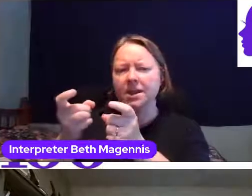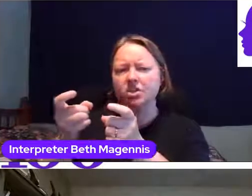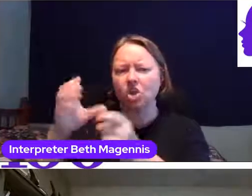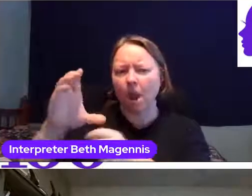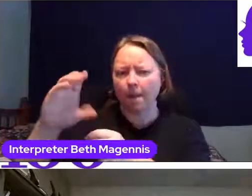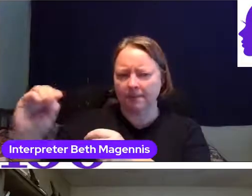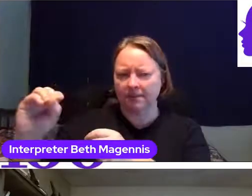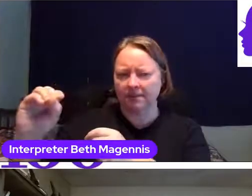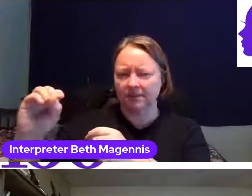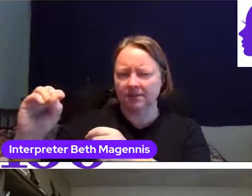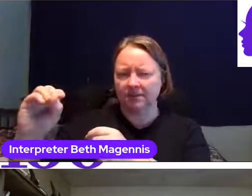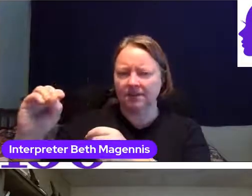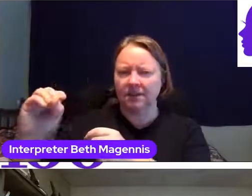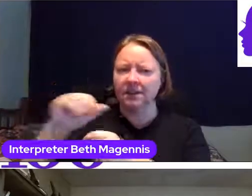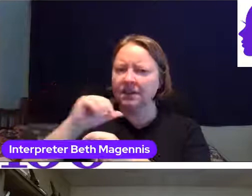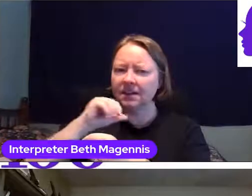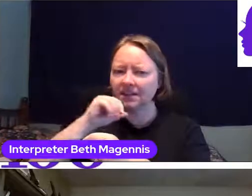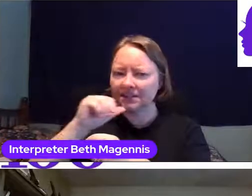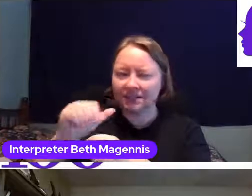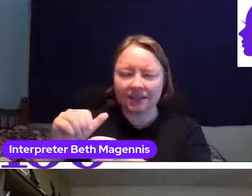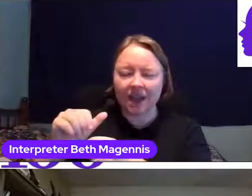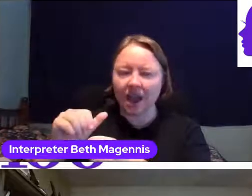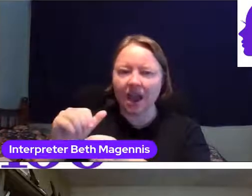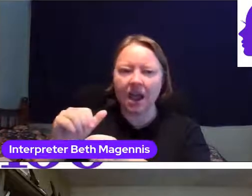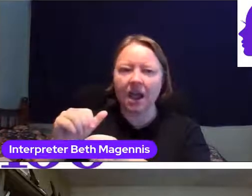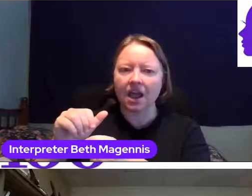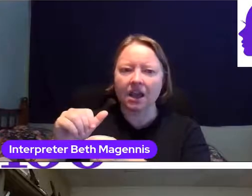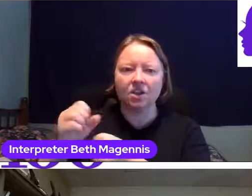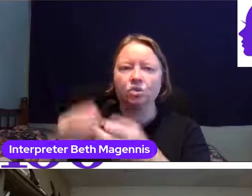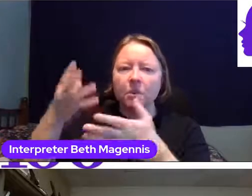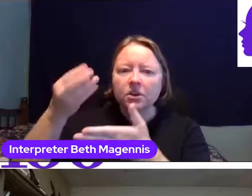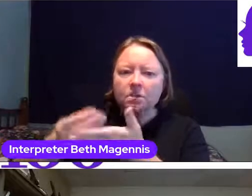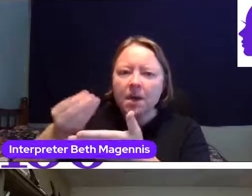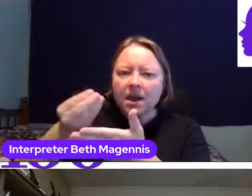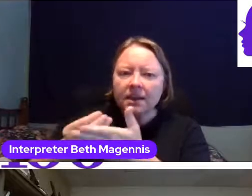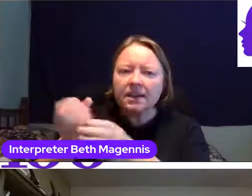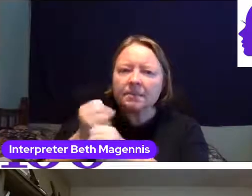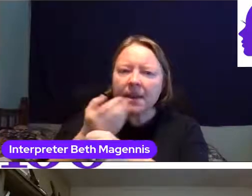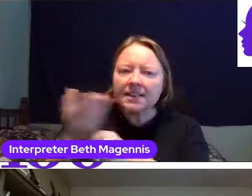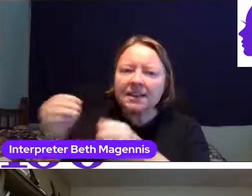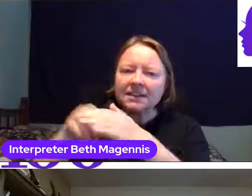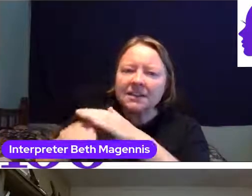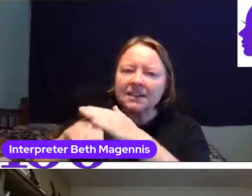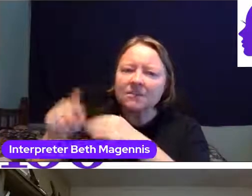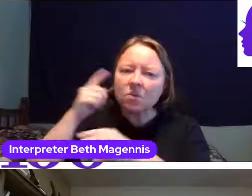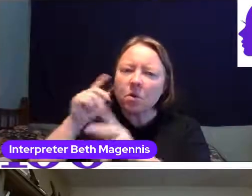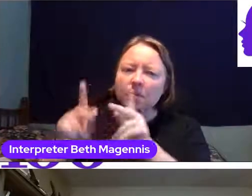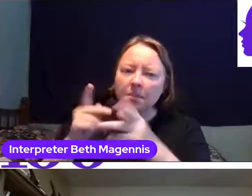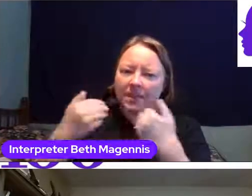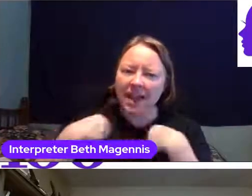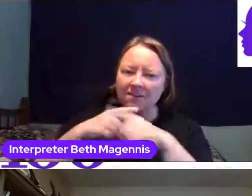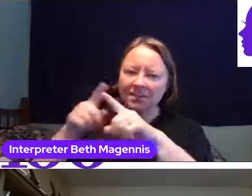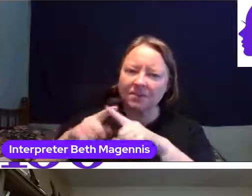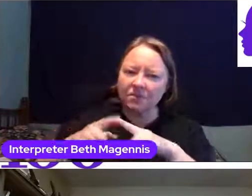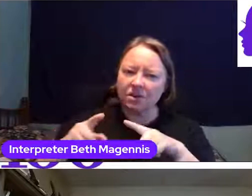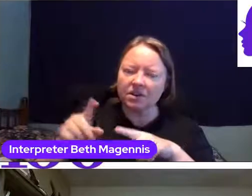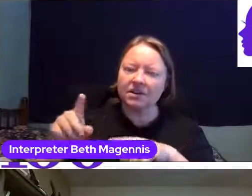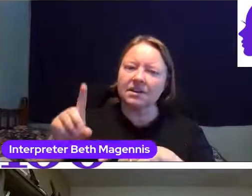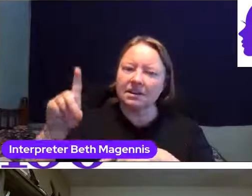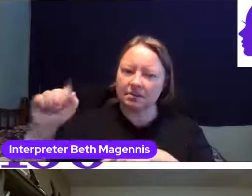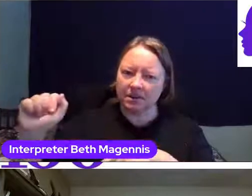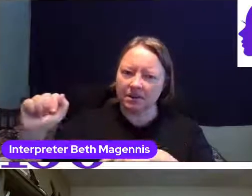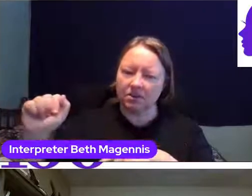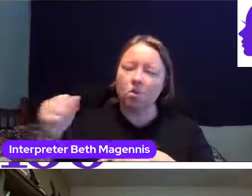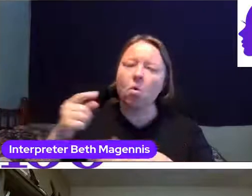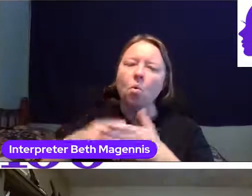that it is not cost prohibitive for them to make things accessible for persons with varied disabilities? What is the one